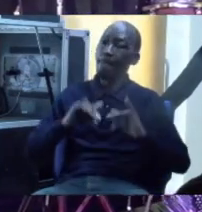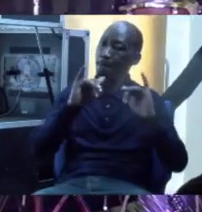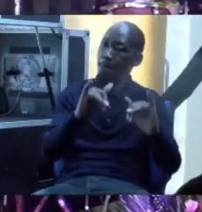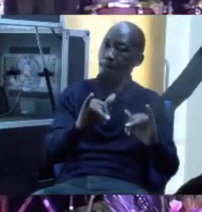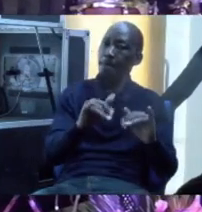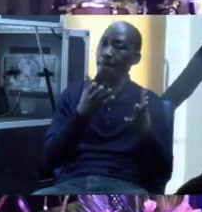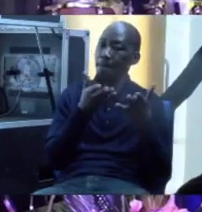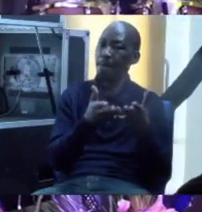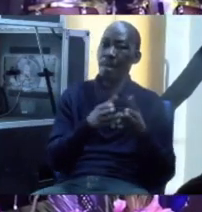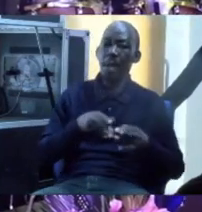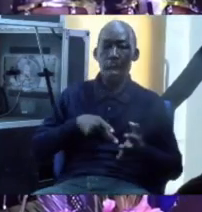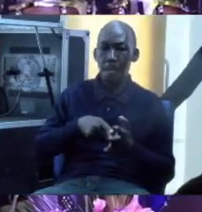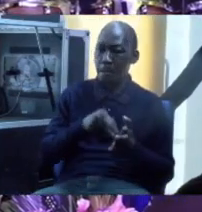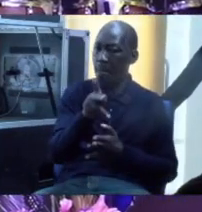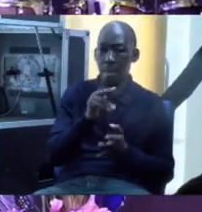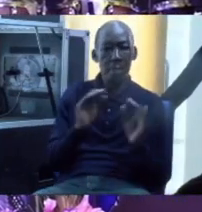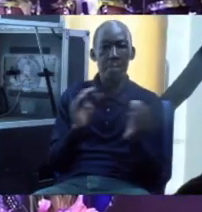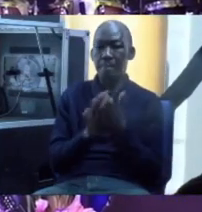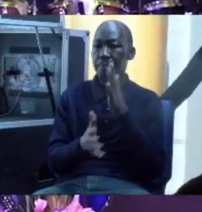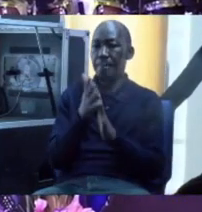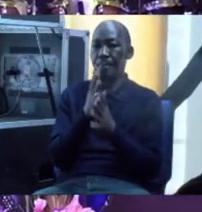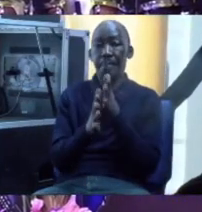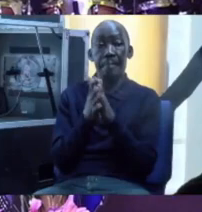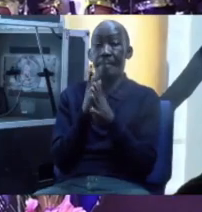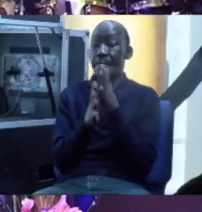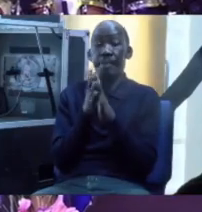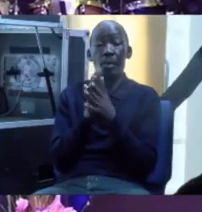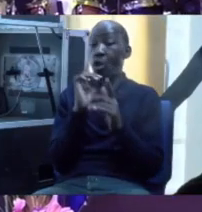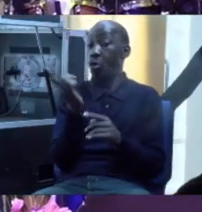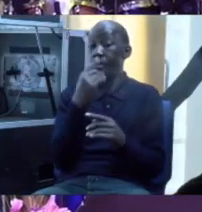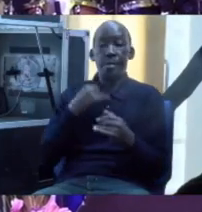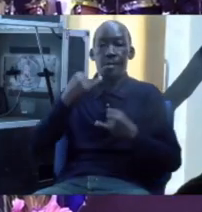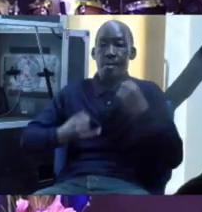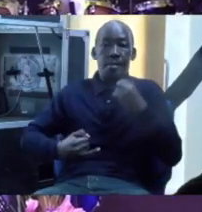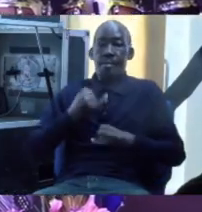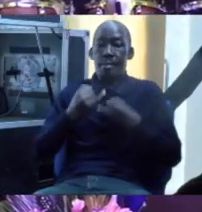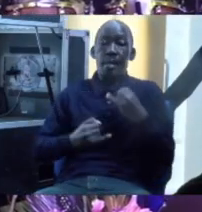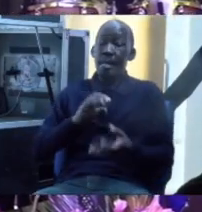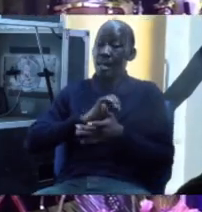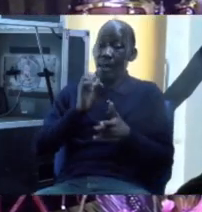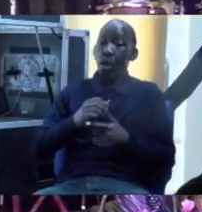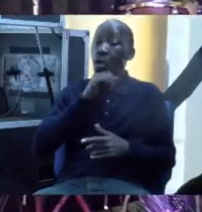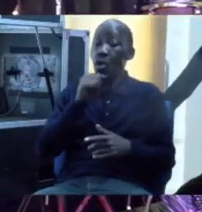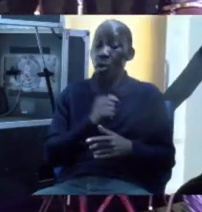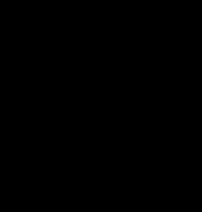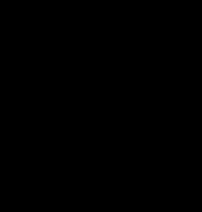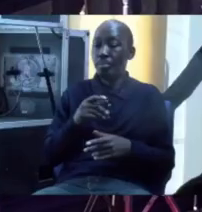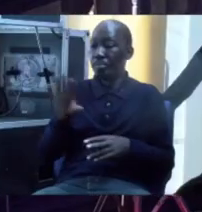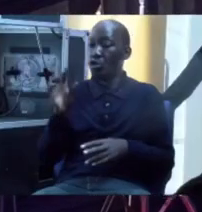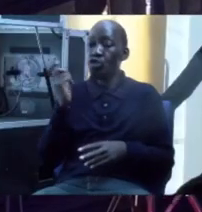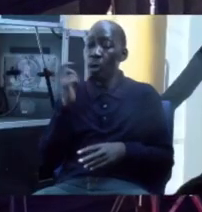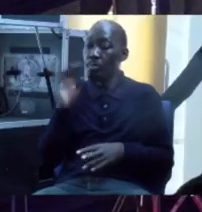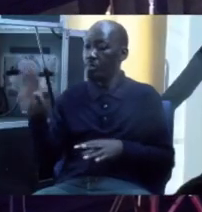on all those tours and I paid nothing. Nilipelekwa kila mahali bila enjoying. Even when I went shopping, I picked some stuff. Hata